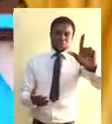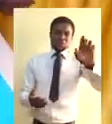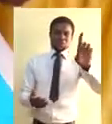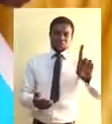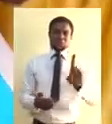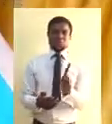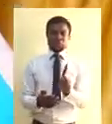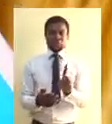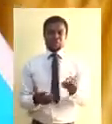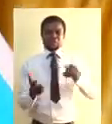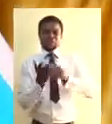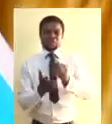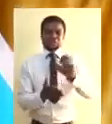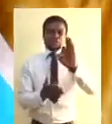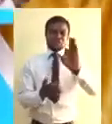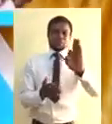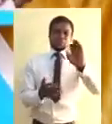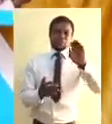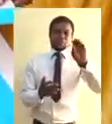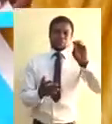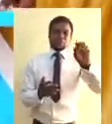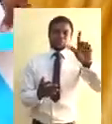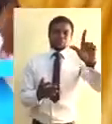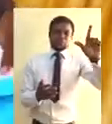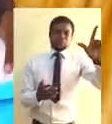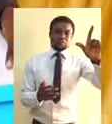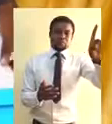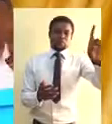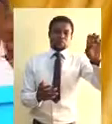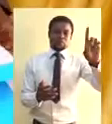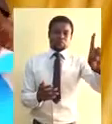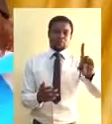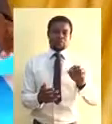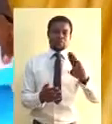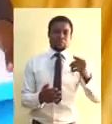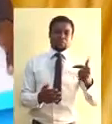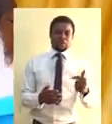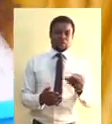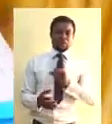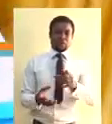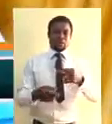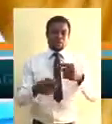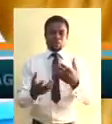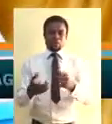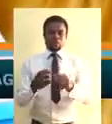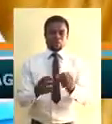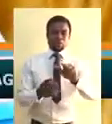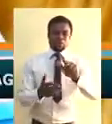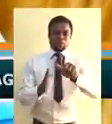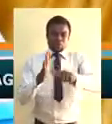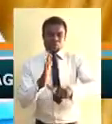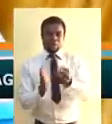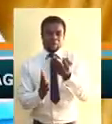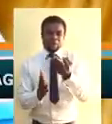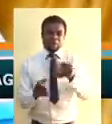So now I have the folded back inside as the upper part of the back. Now I move to the lower part of the back. So for the